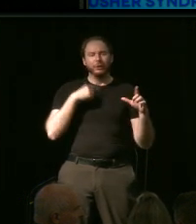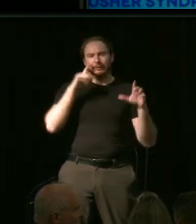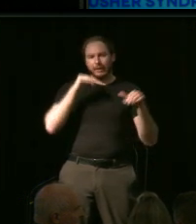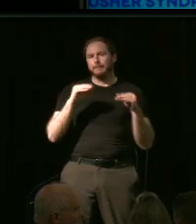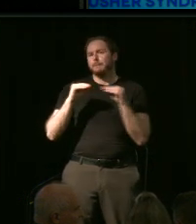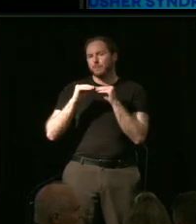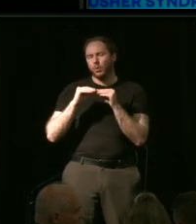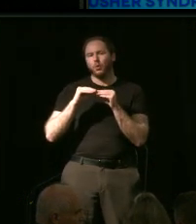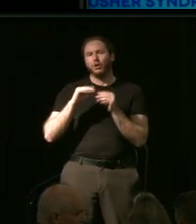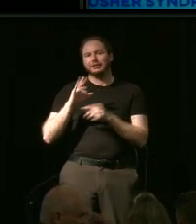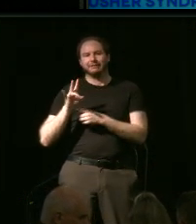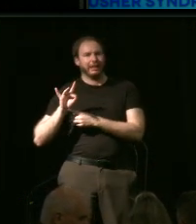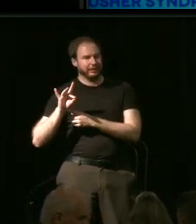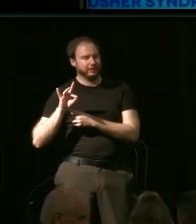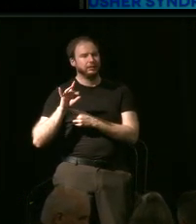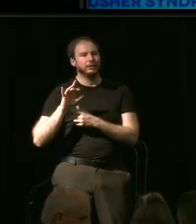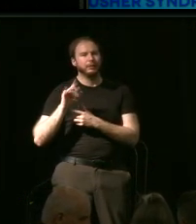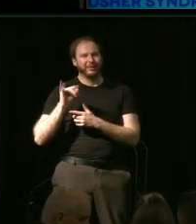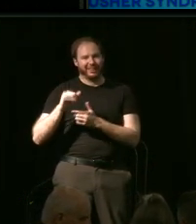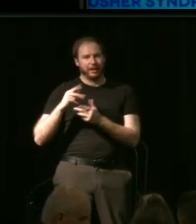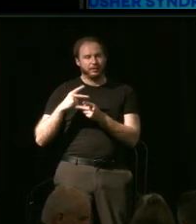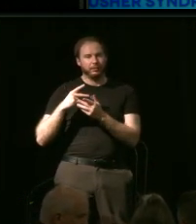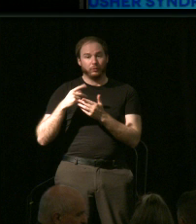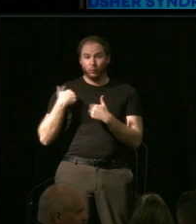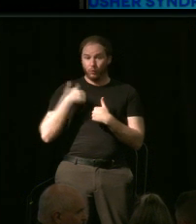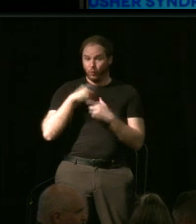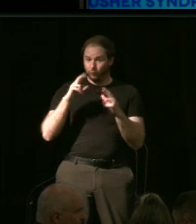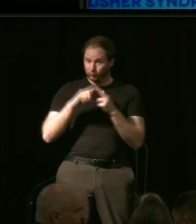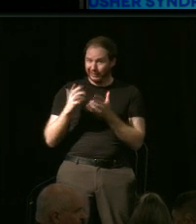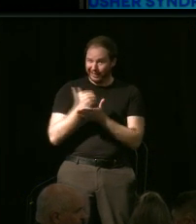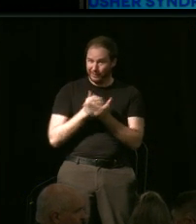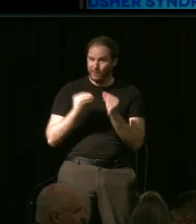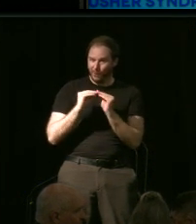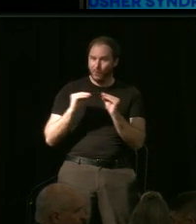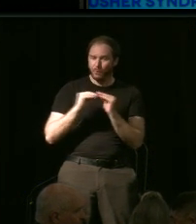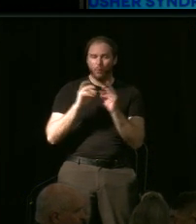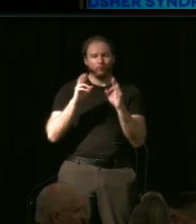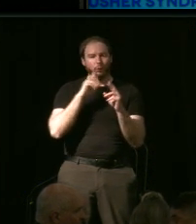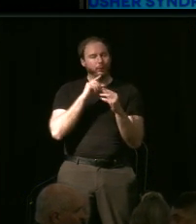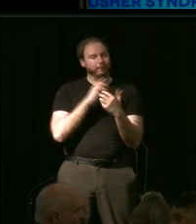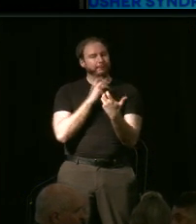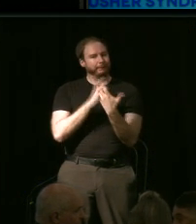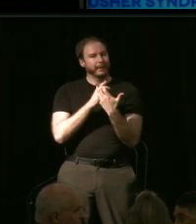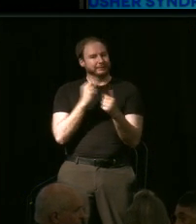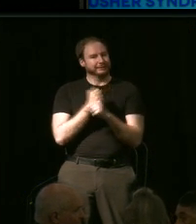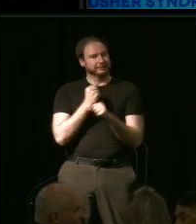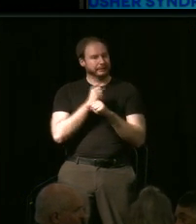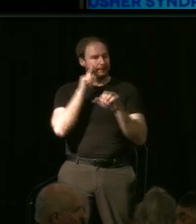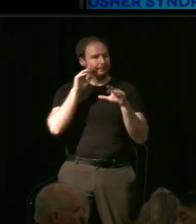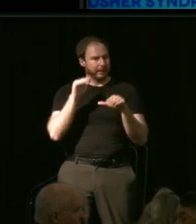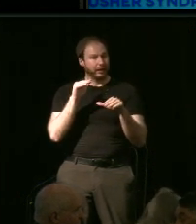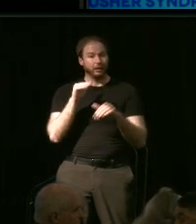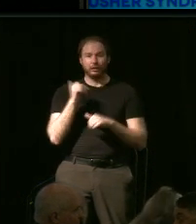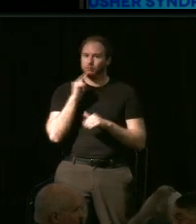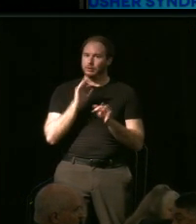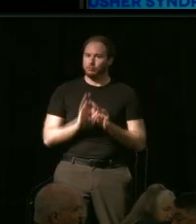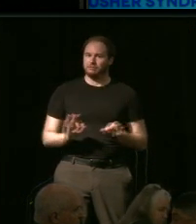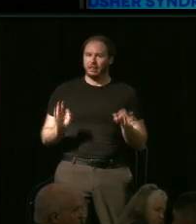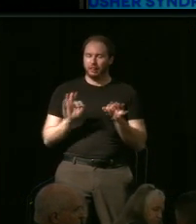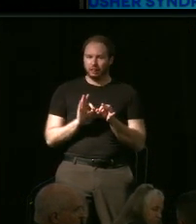myosin 7A. So as this program grows, we will start to see more and more of this. And this is super